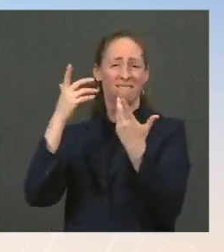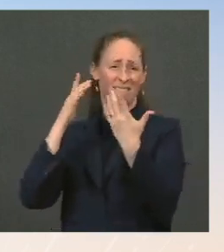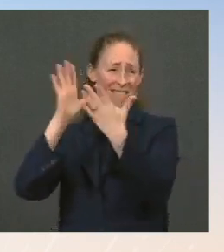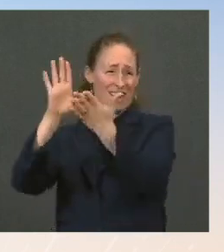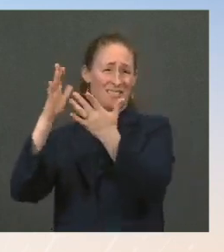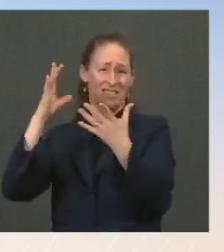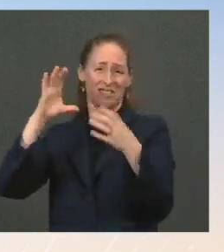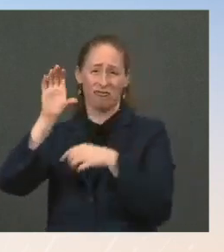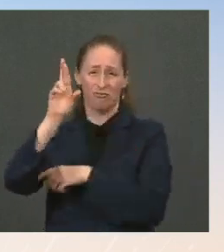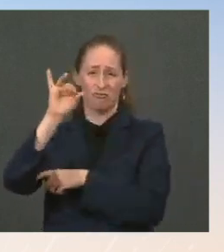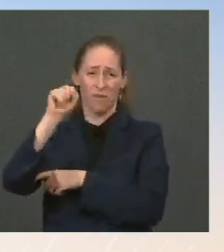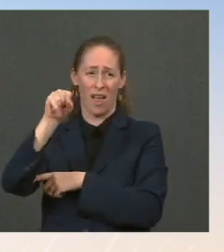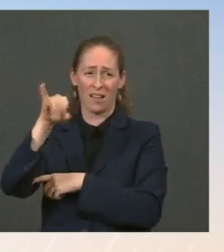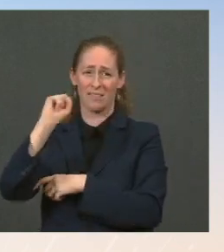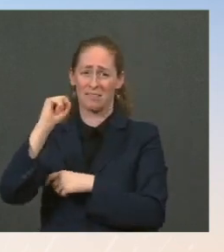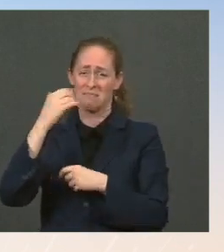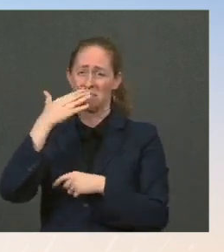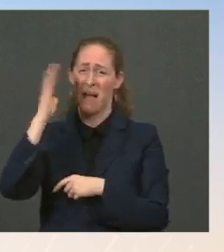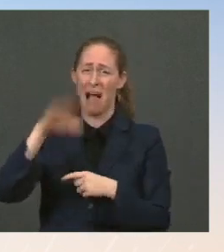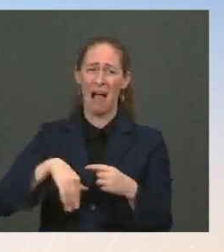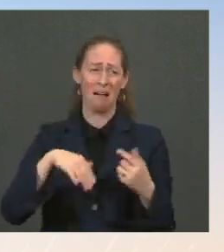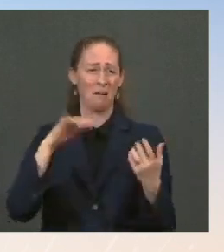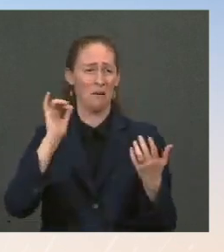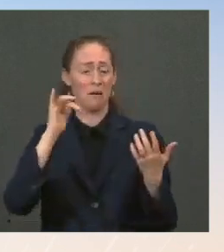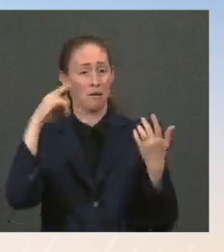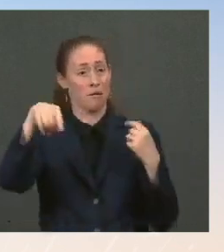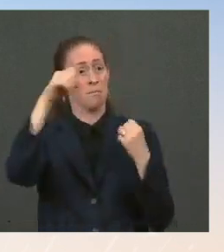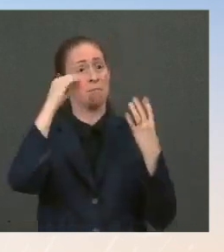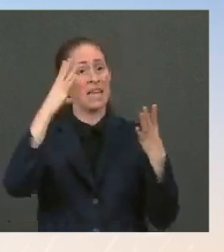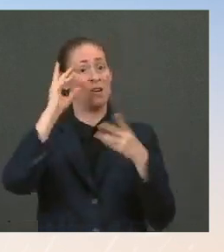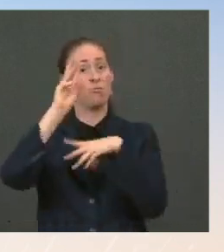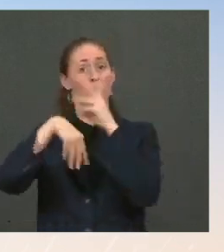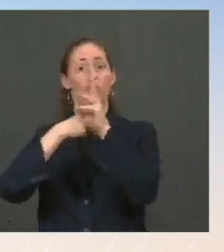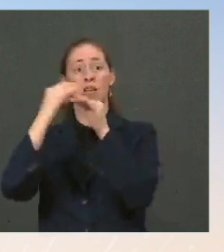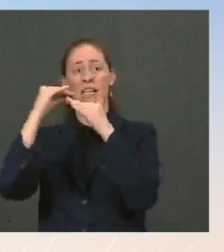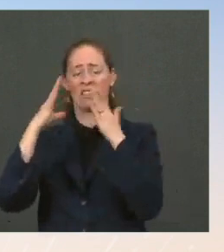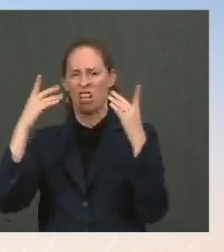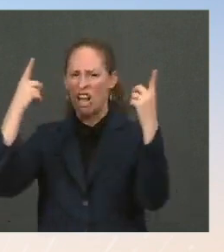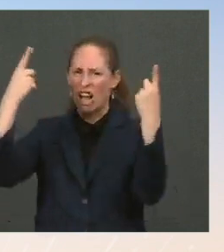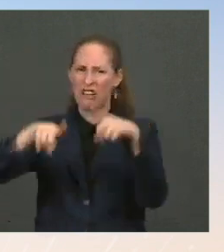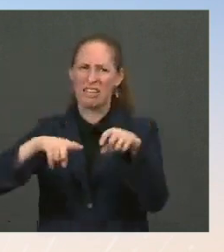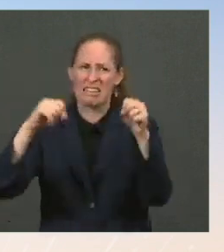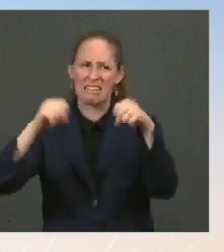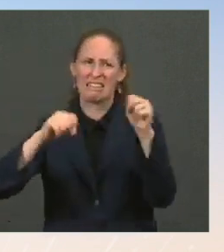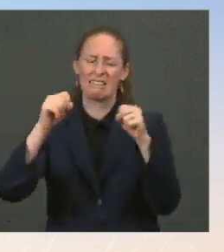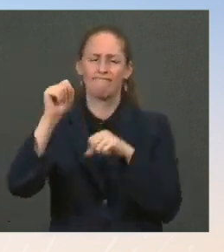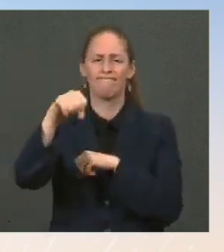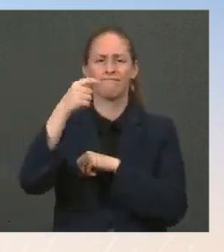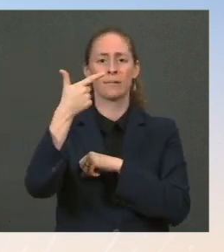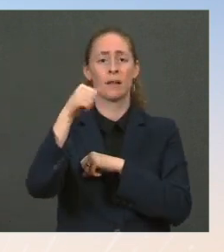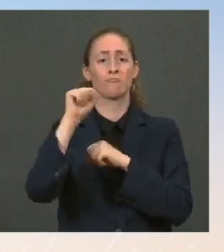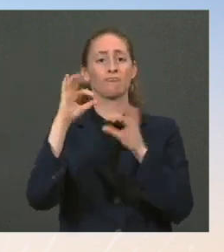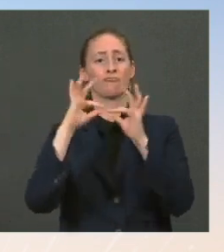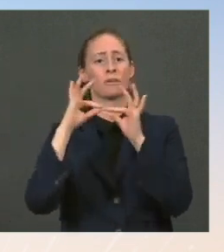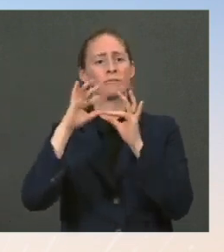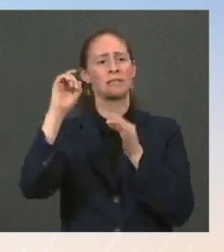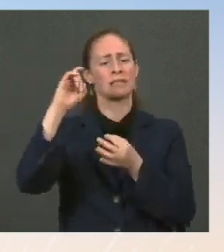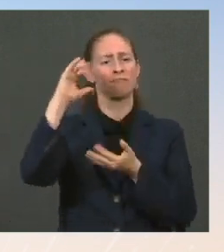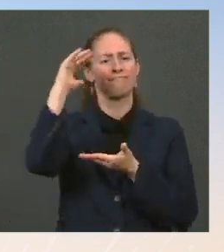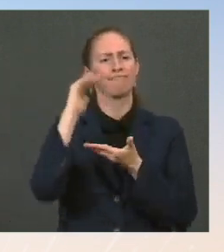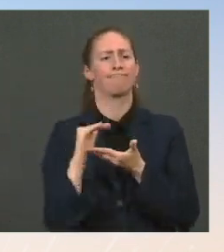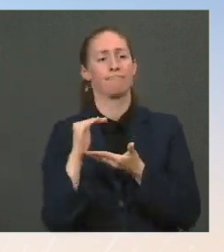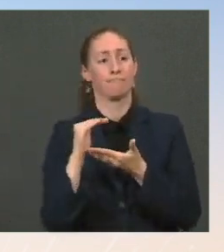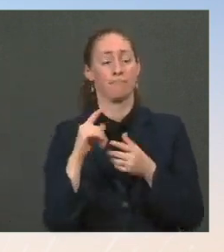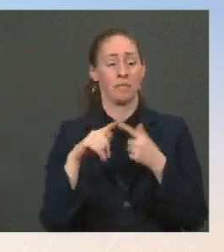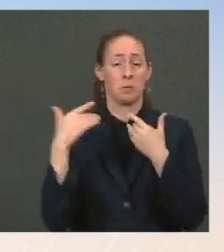of other world leaders agree on that front. Certainly, we all want to keep gasoline prices low, but the threat of the crisis, the climate